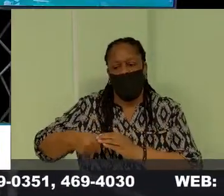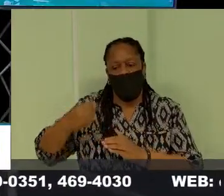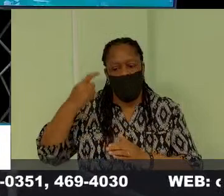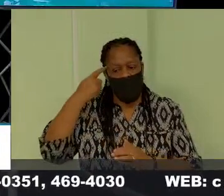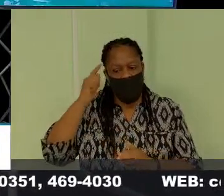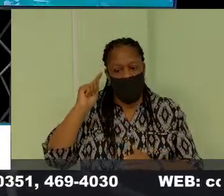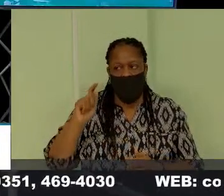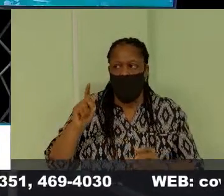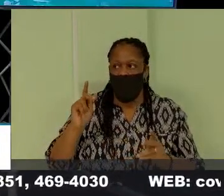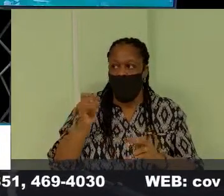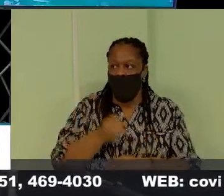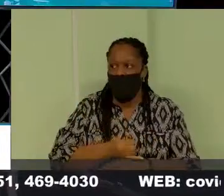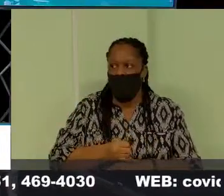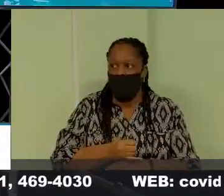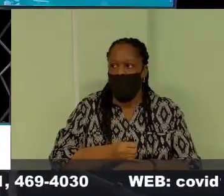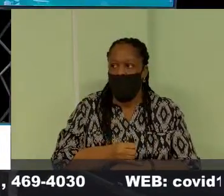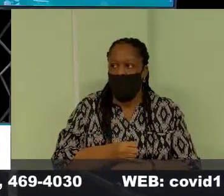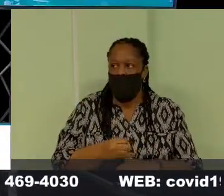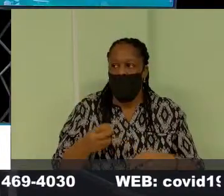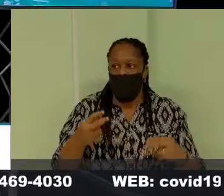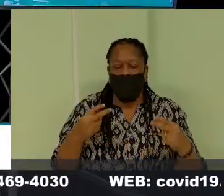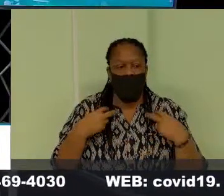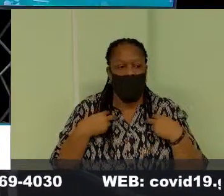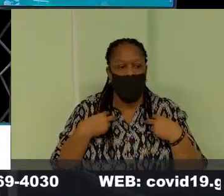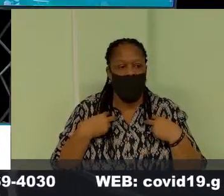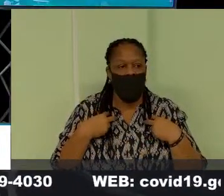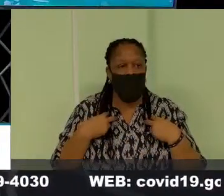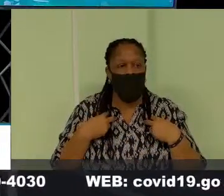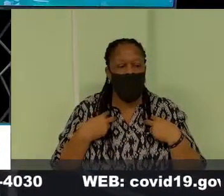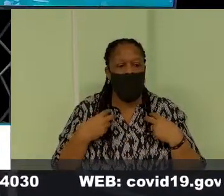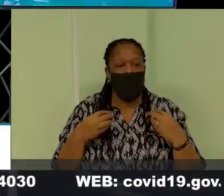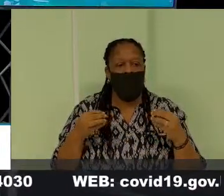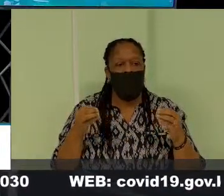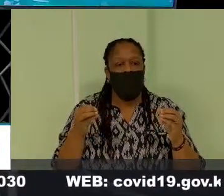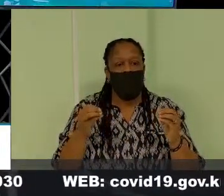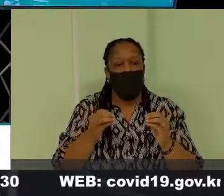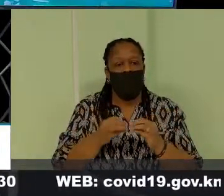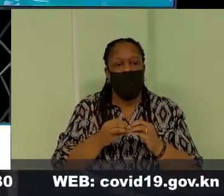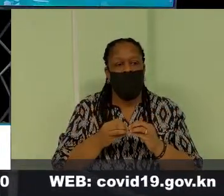most of these islands in the bubble have more cases than us?